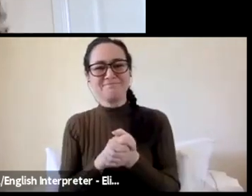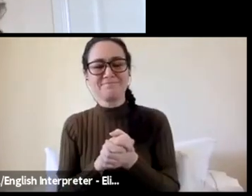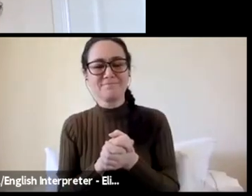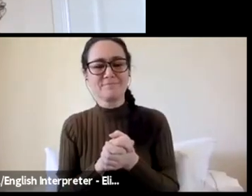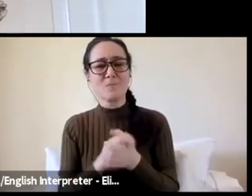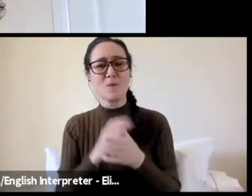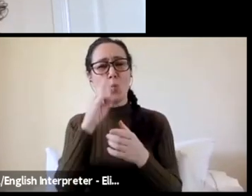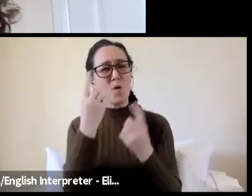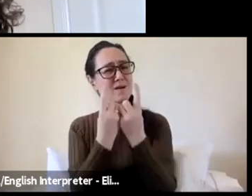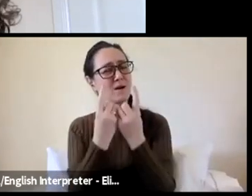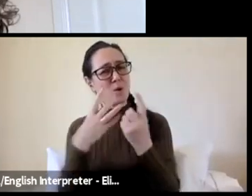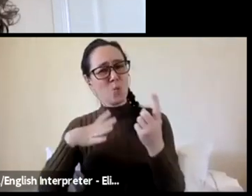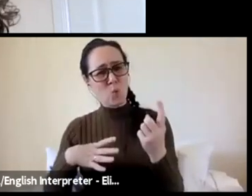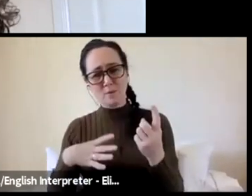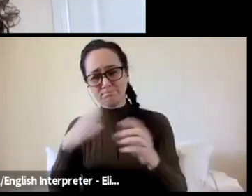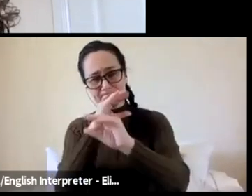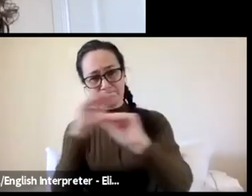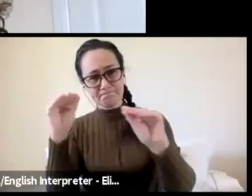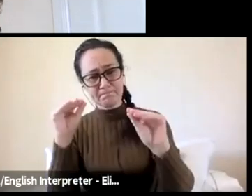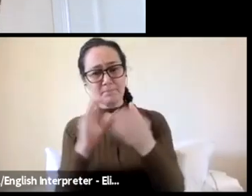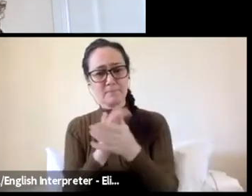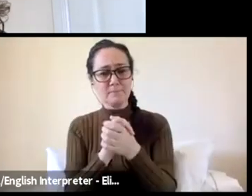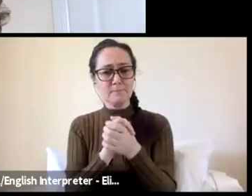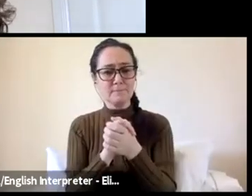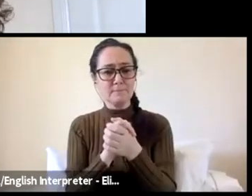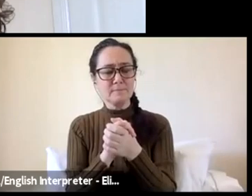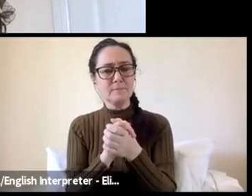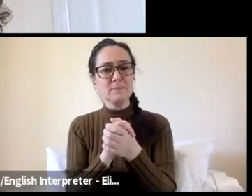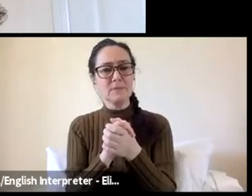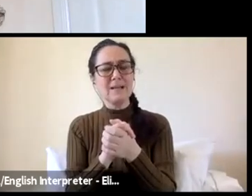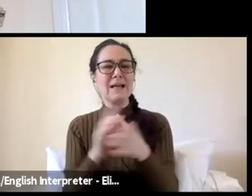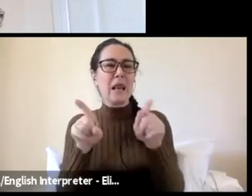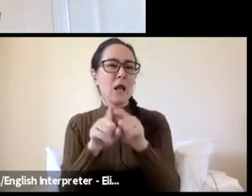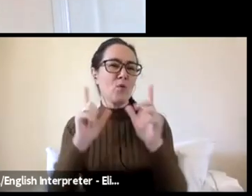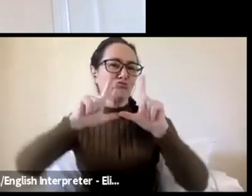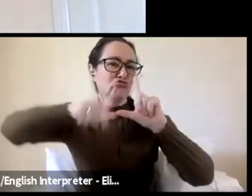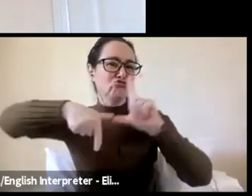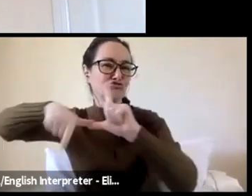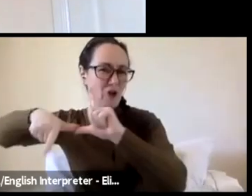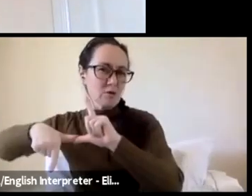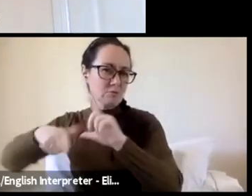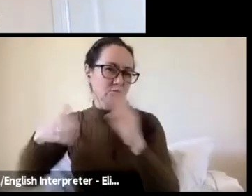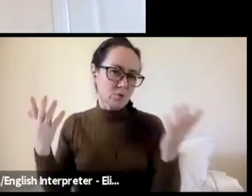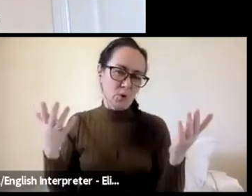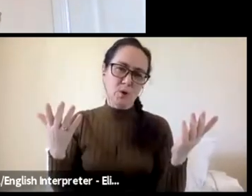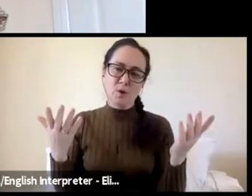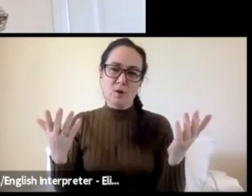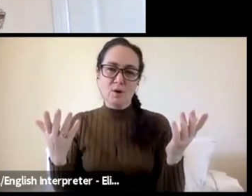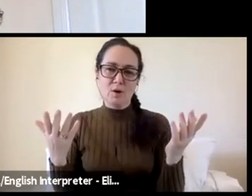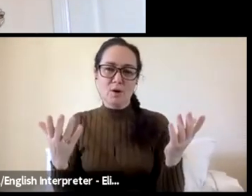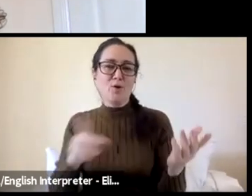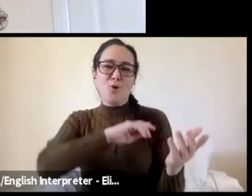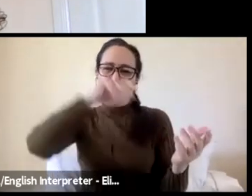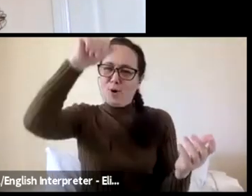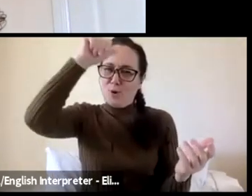wanted to just run through to start with is around some of the terminology around universal periodic review, because as we